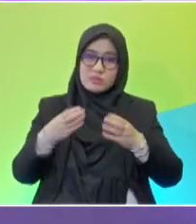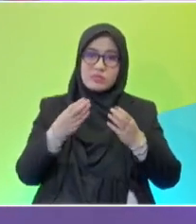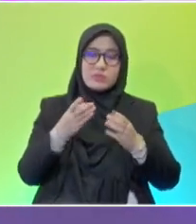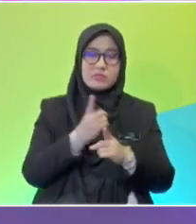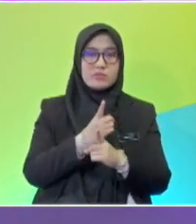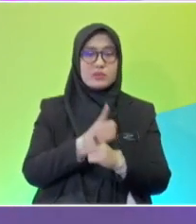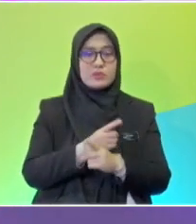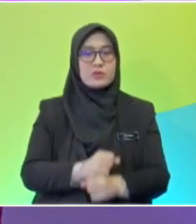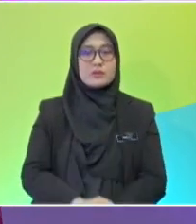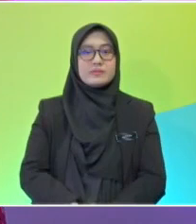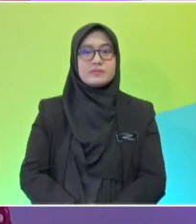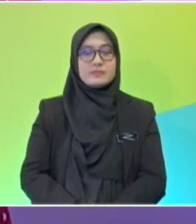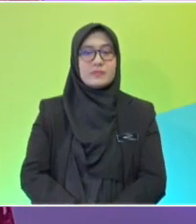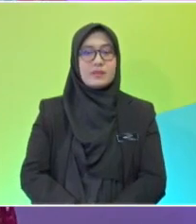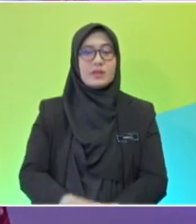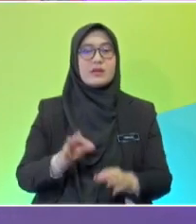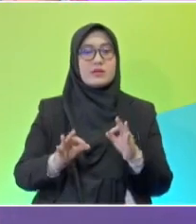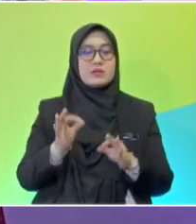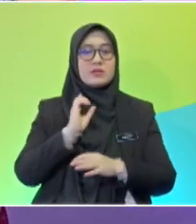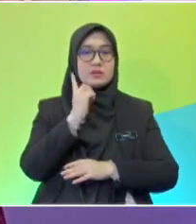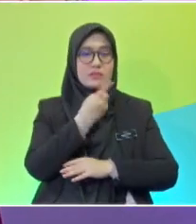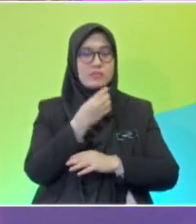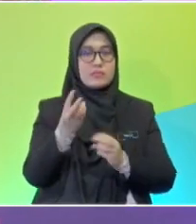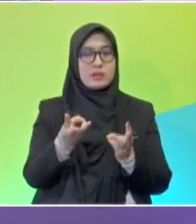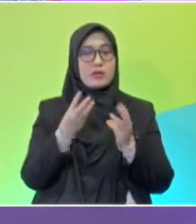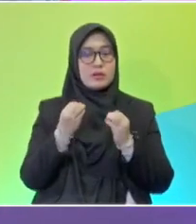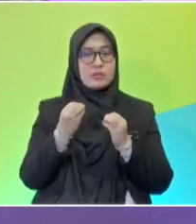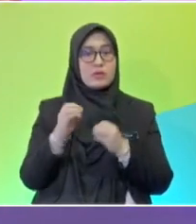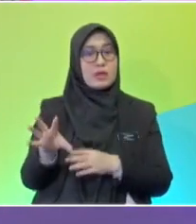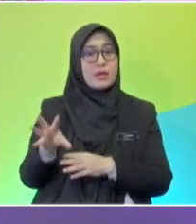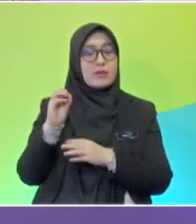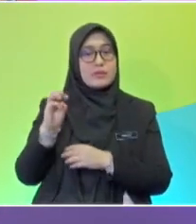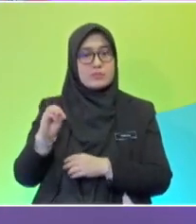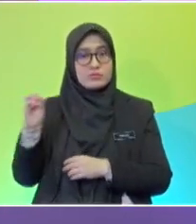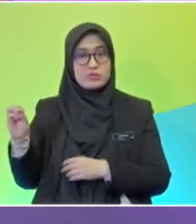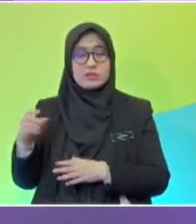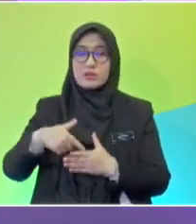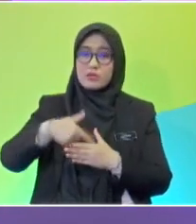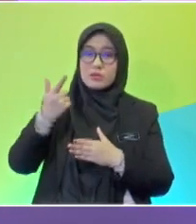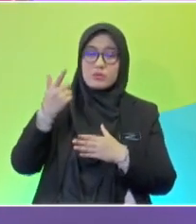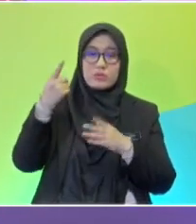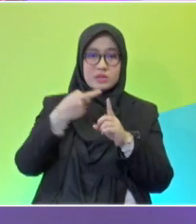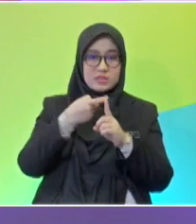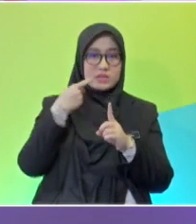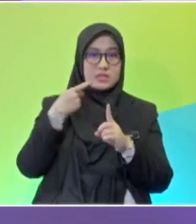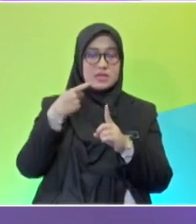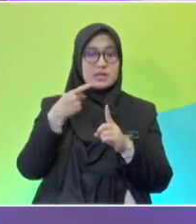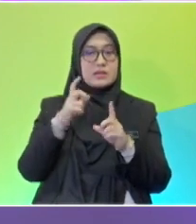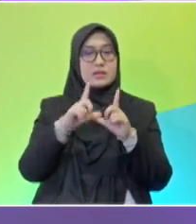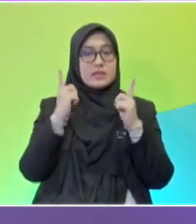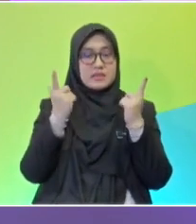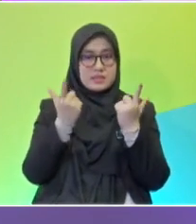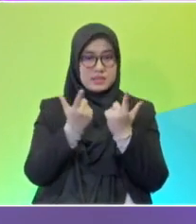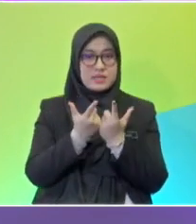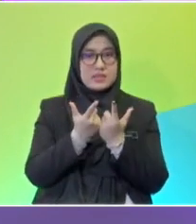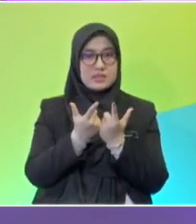to take your children or your pupils out of your classroom because it's part of your lesson, that's also considered as di